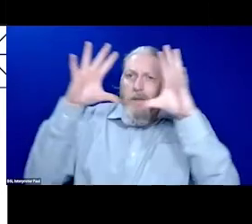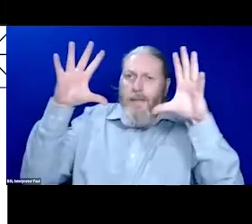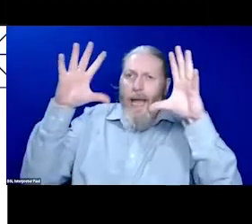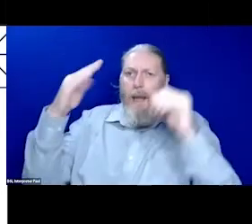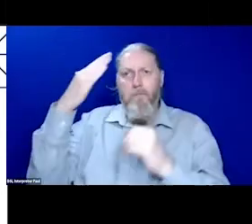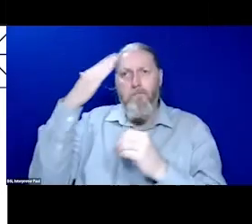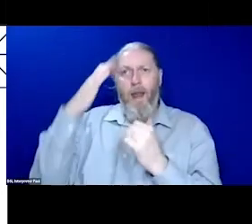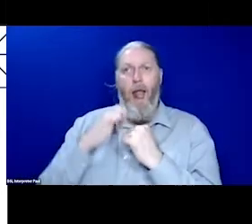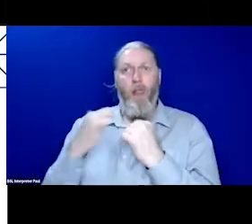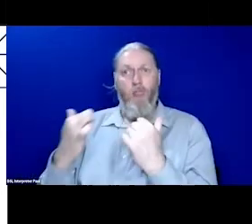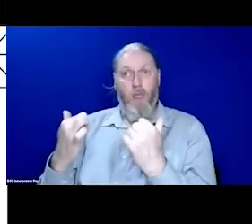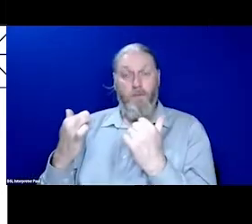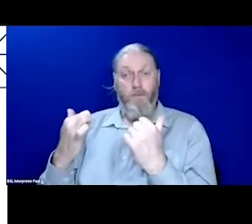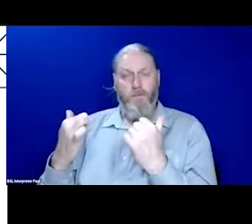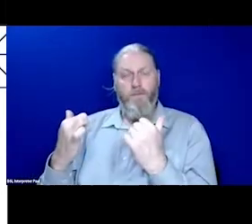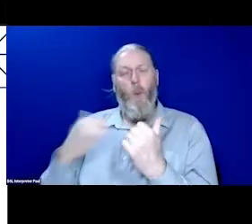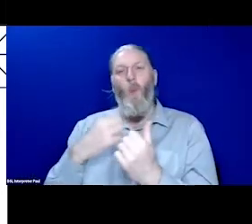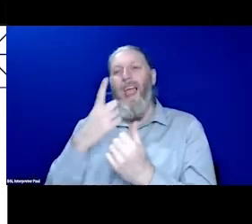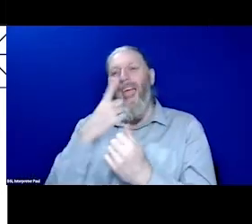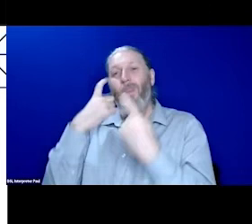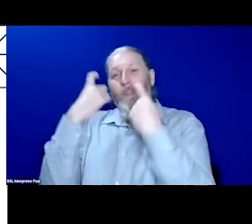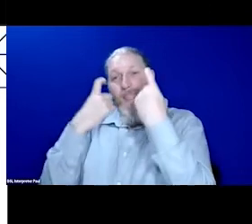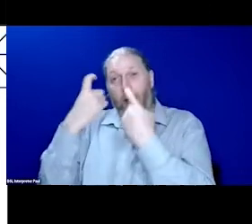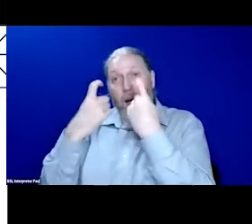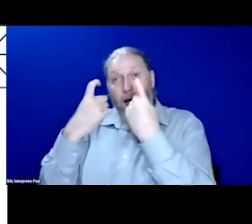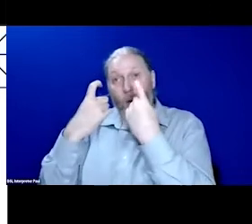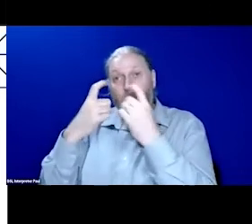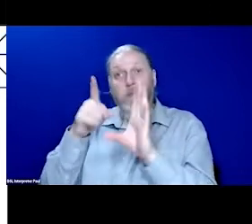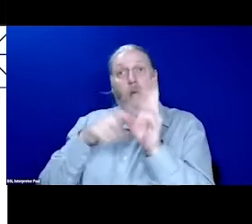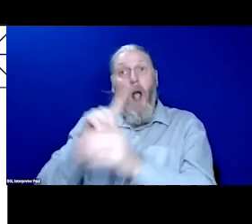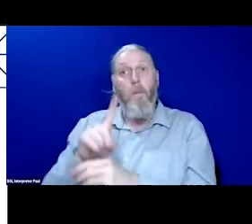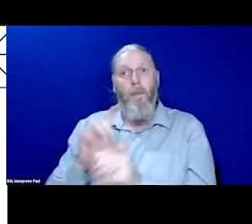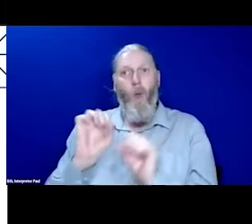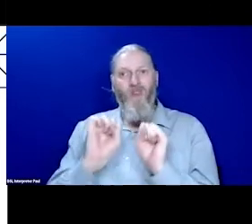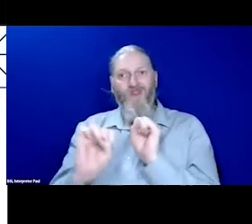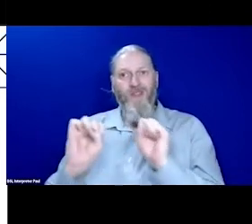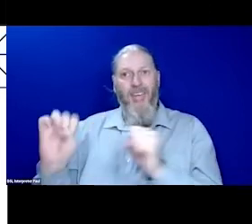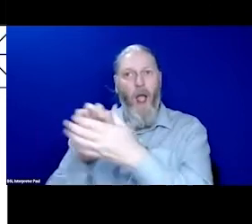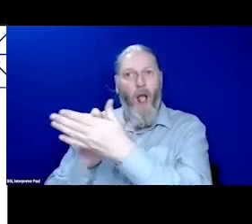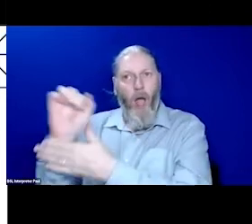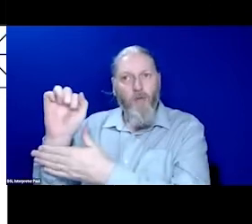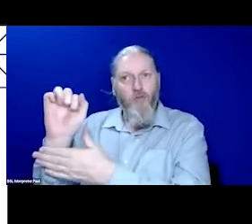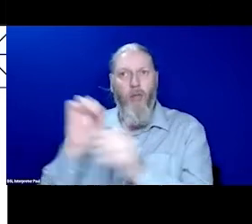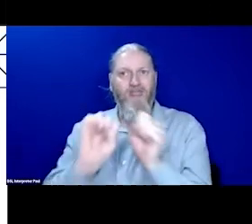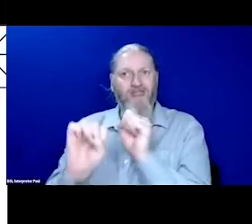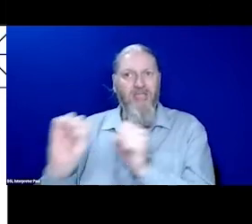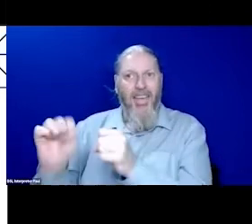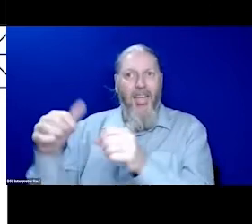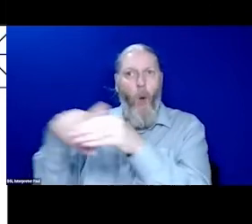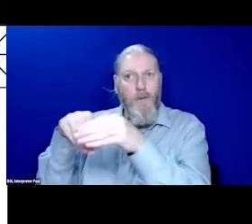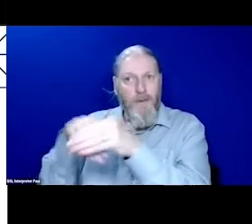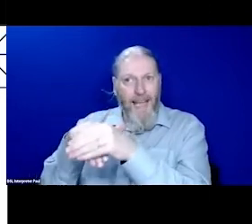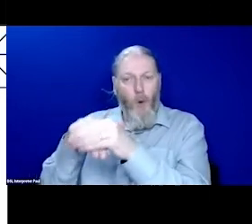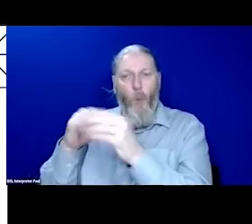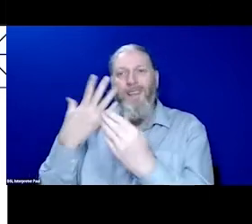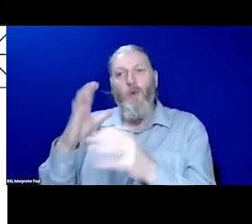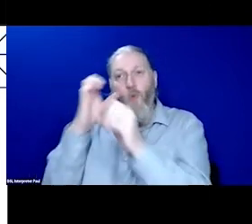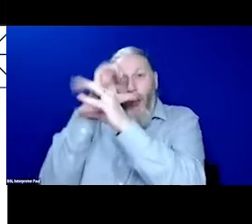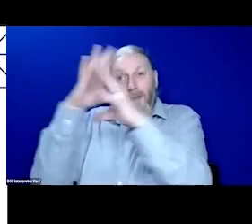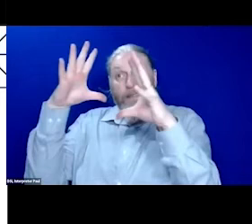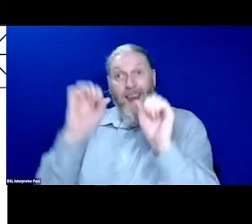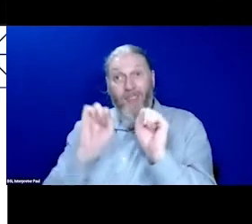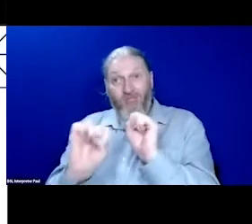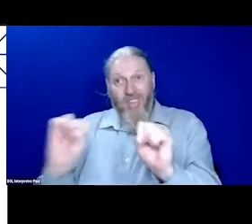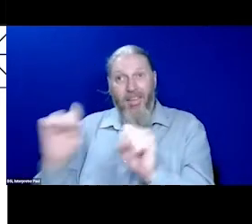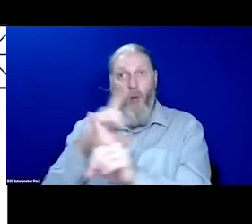into account young people's culture and context and sees them as part of their community and part of their culture. And